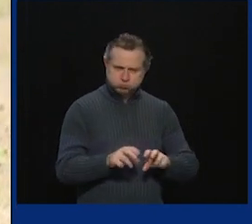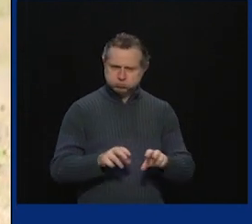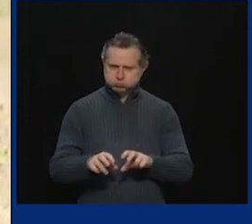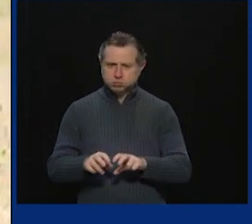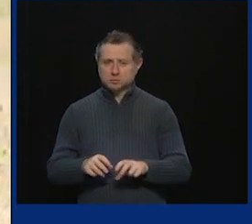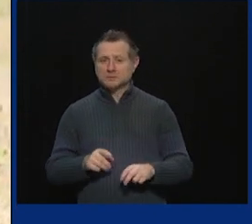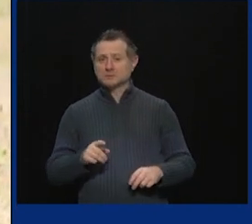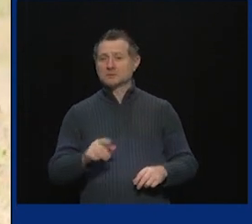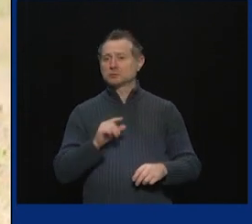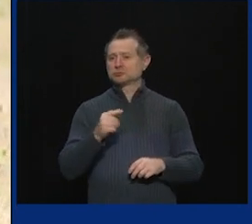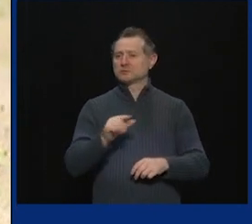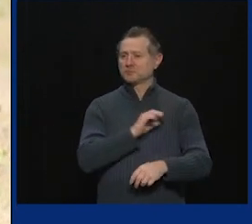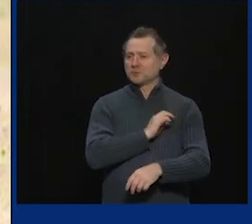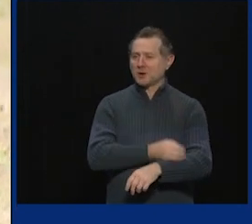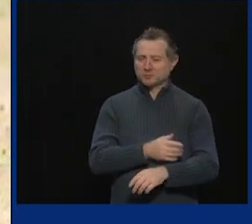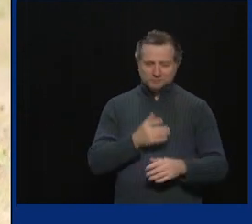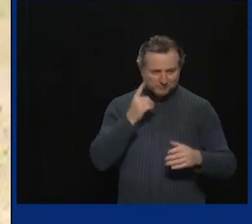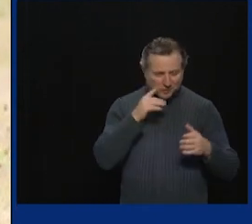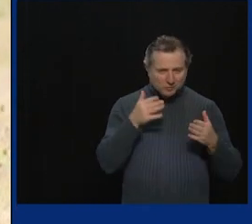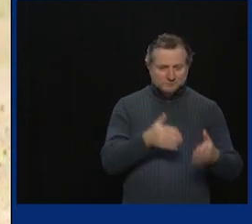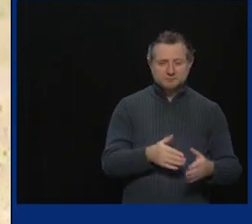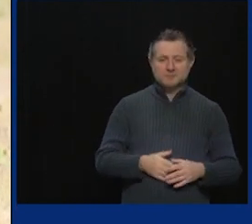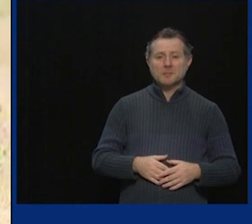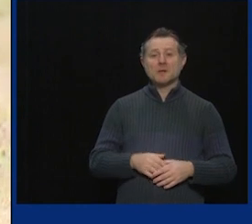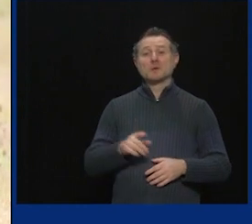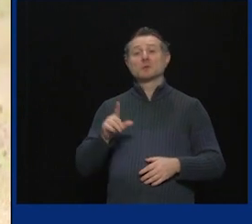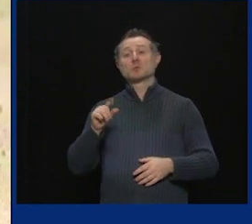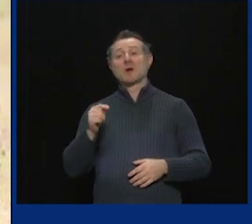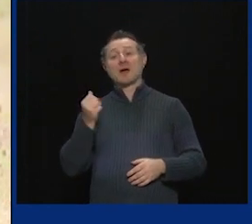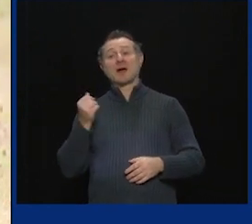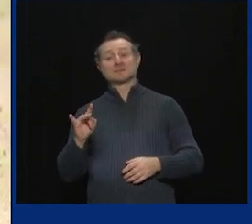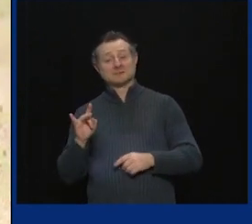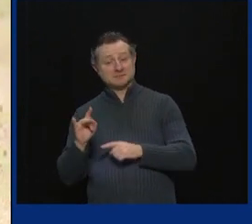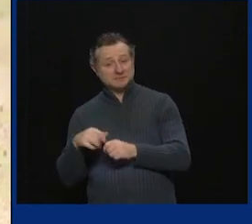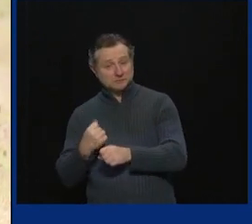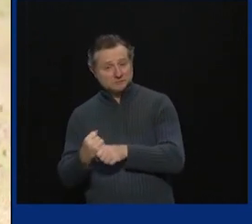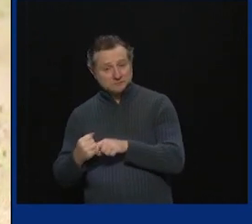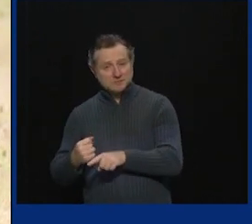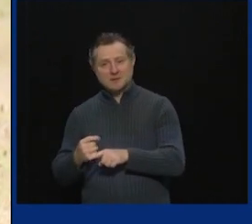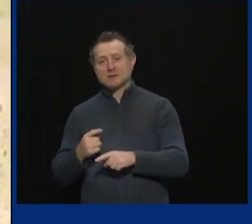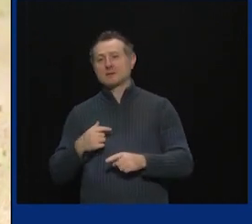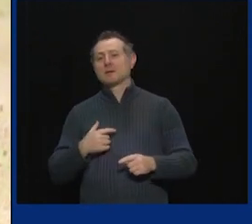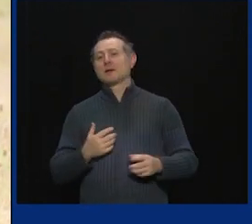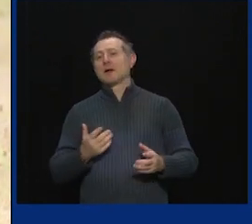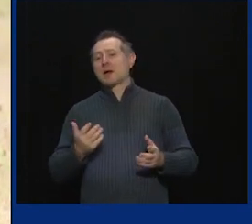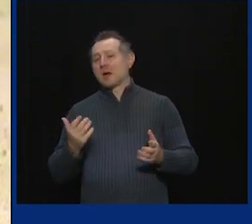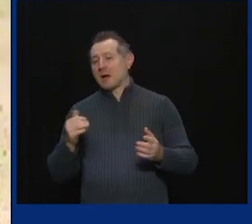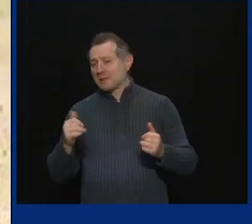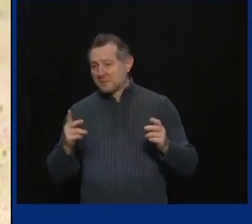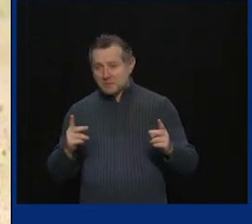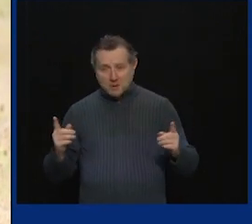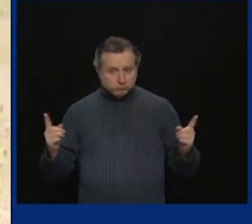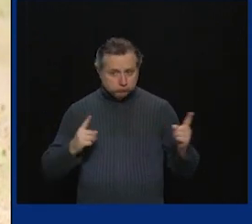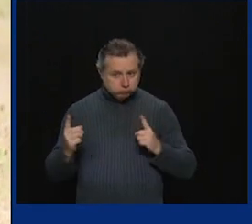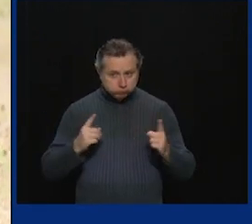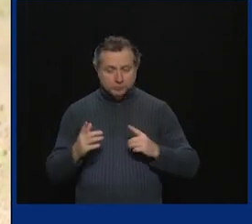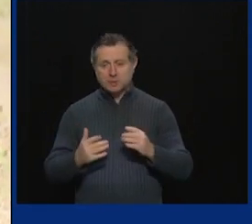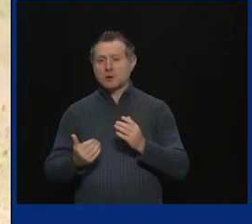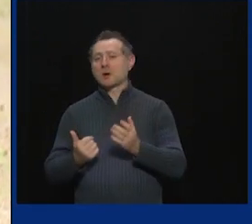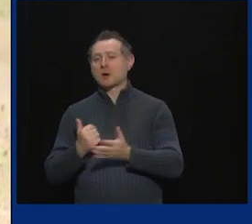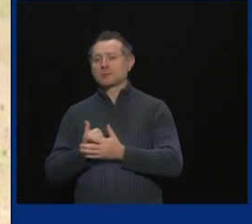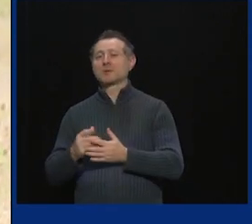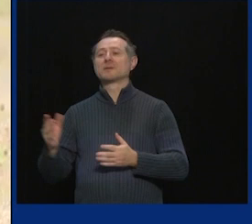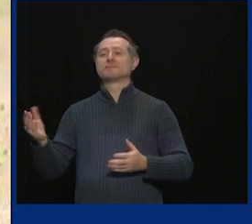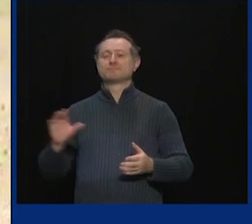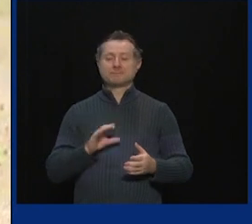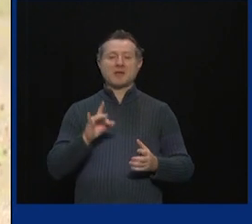were able to secure, with the help of many people, another $8 million. And in 2020, another $1.5 million